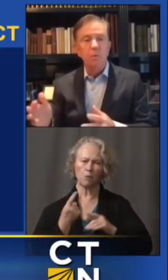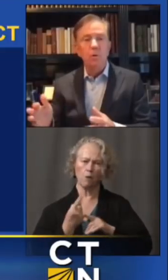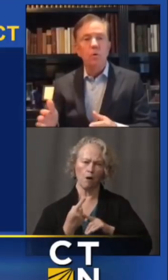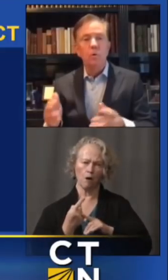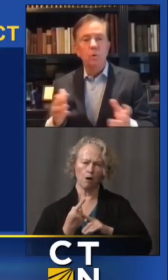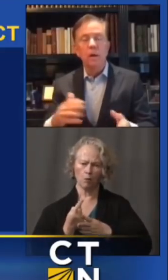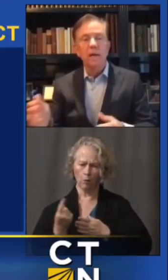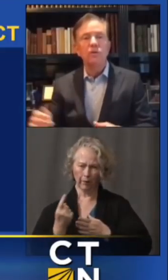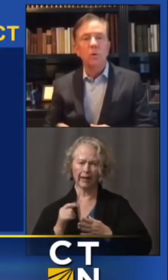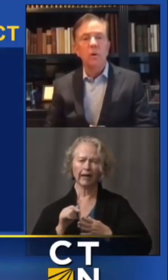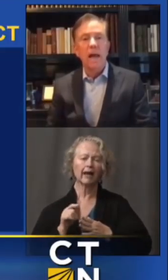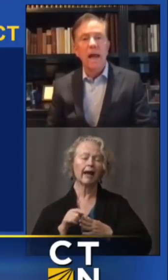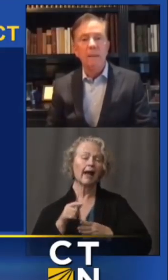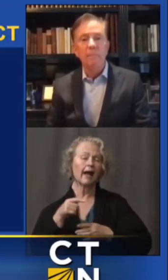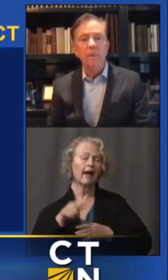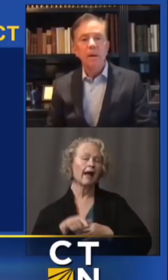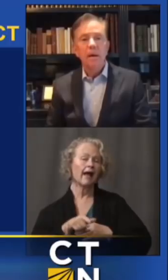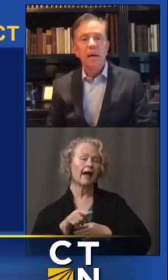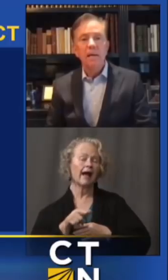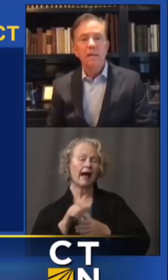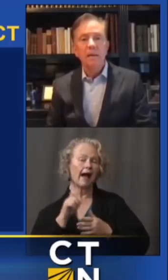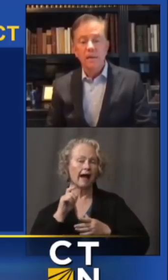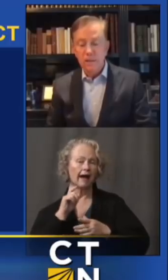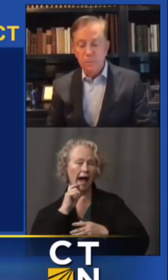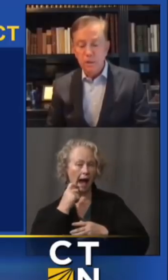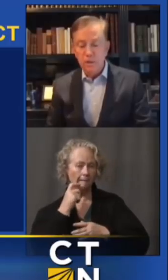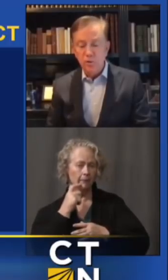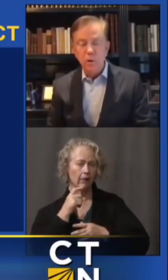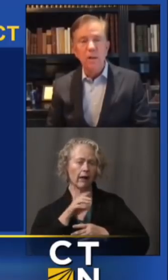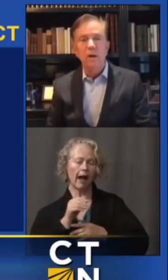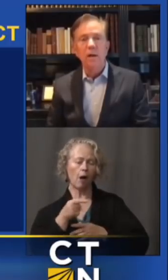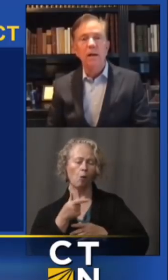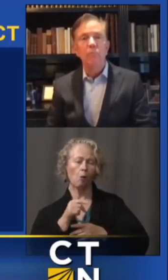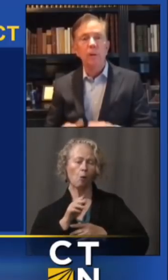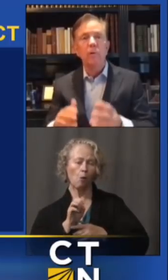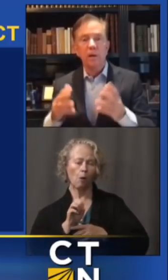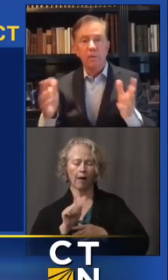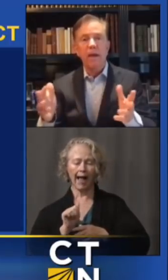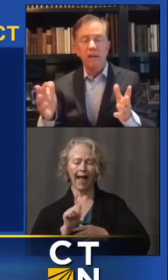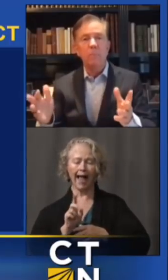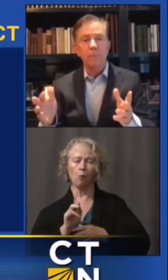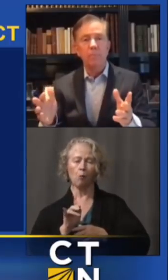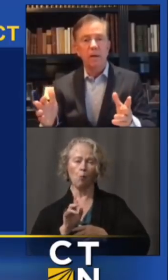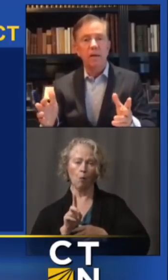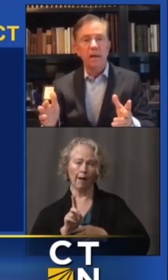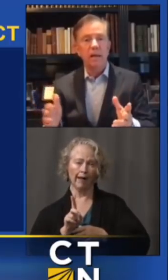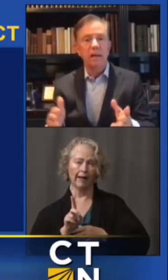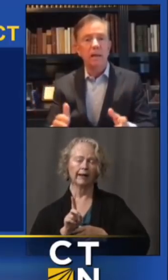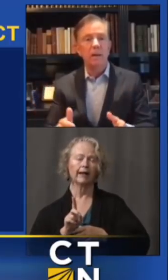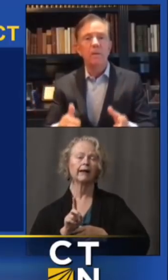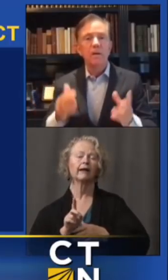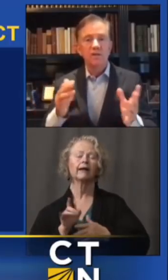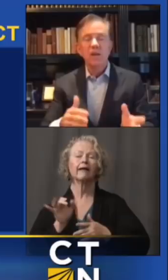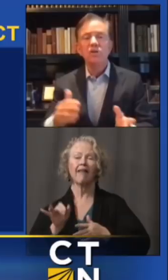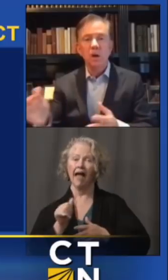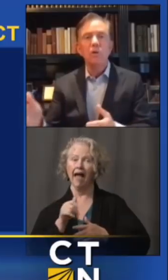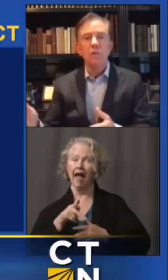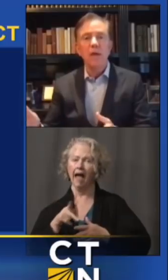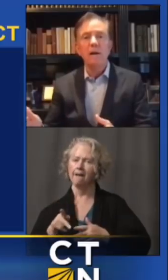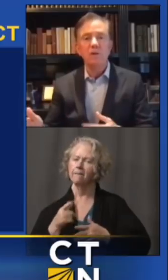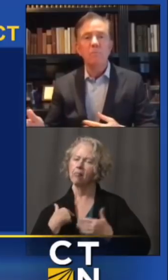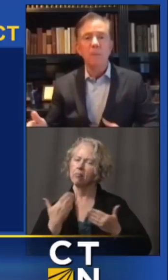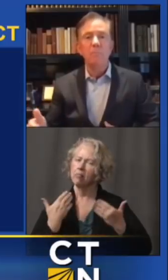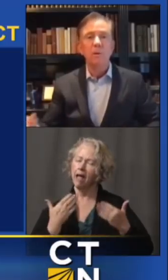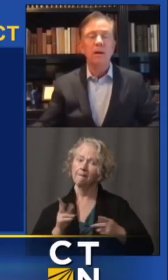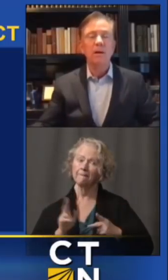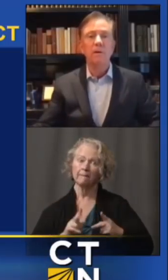Apple, Google, Android app, and it's been extraordinary. And I really want to thank the people of Connecticut.